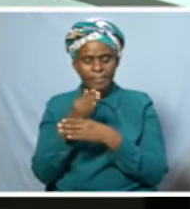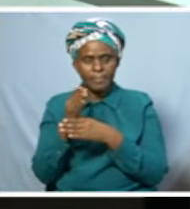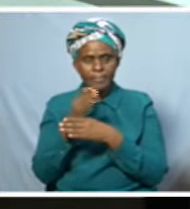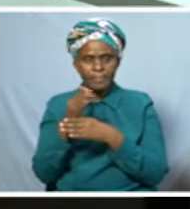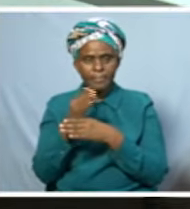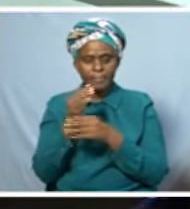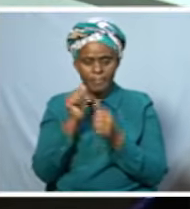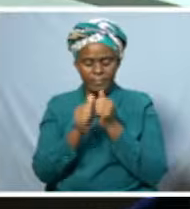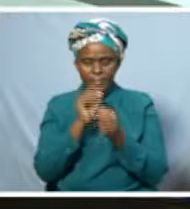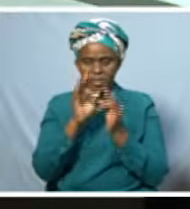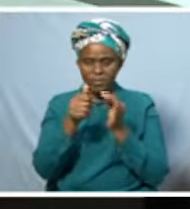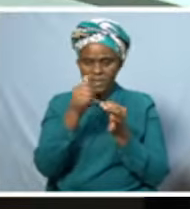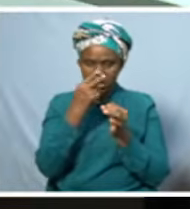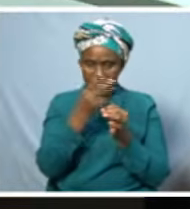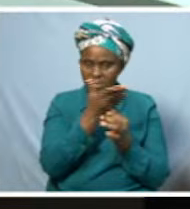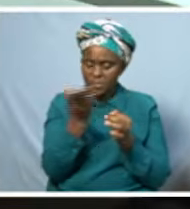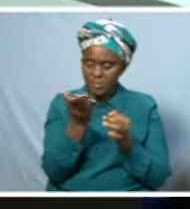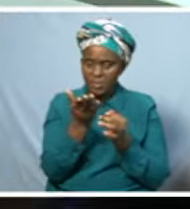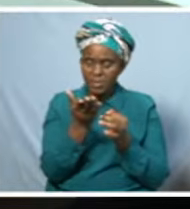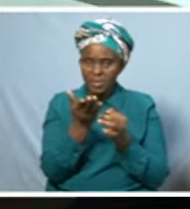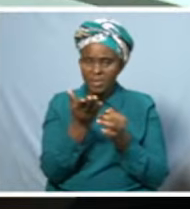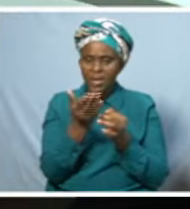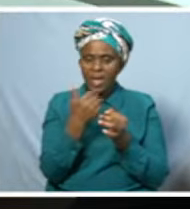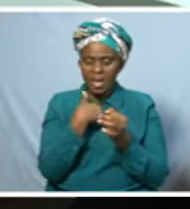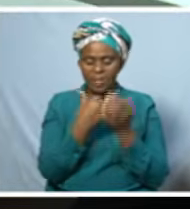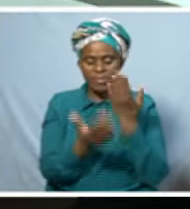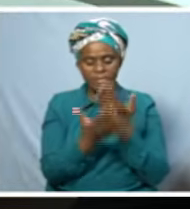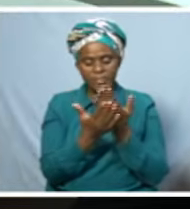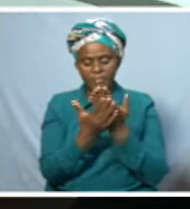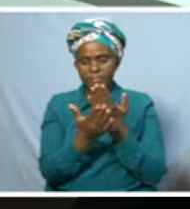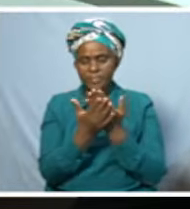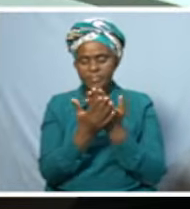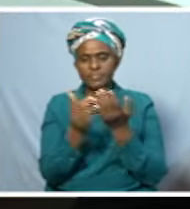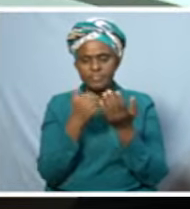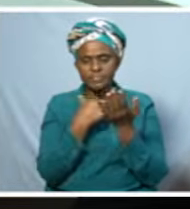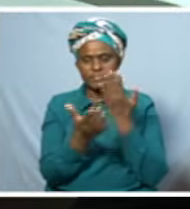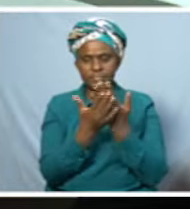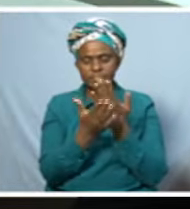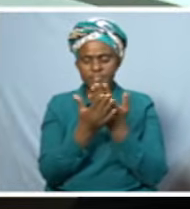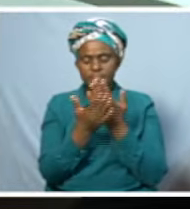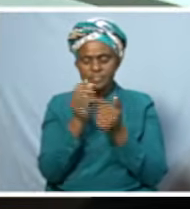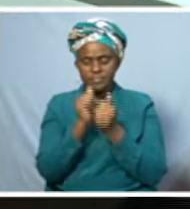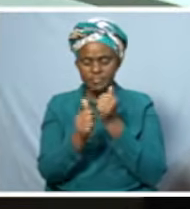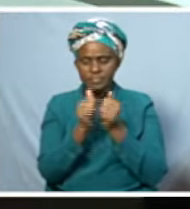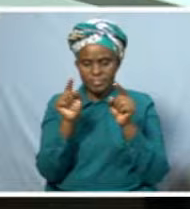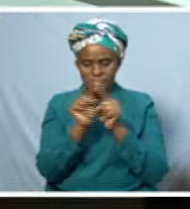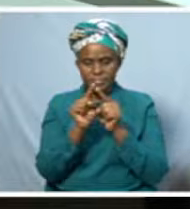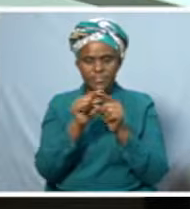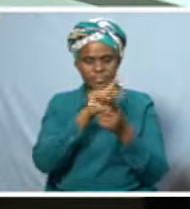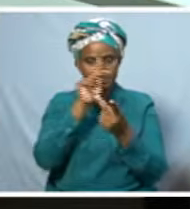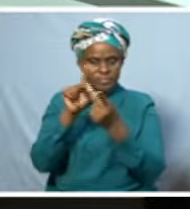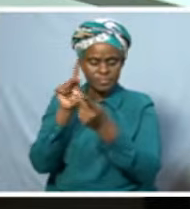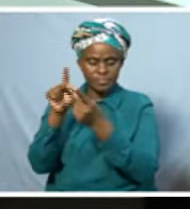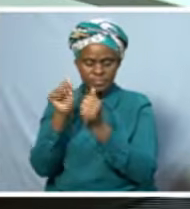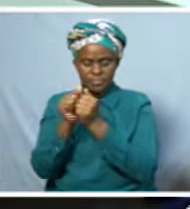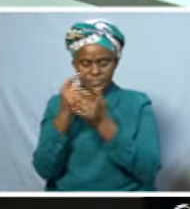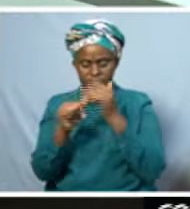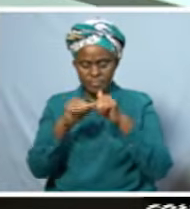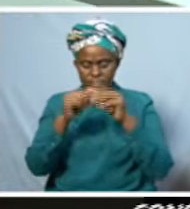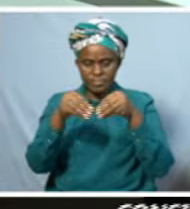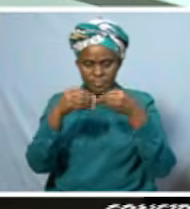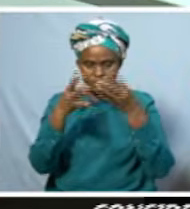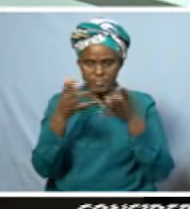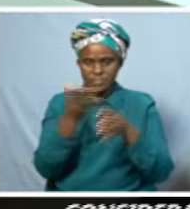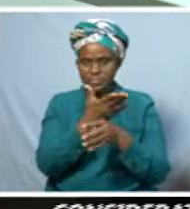are attached. If you look at it, those attachments that are actually correlating with what we have